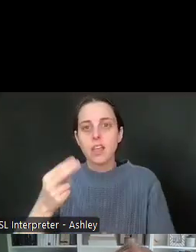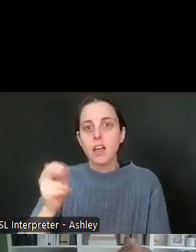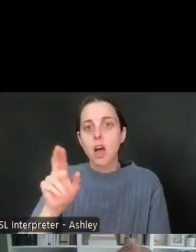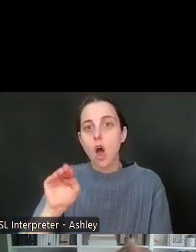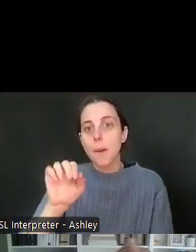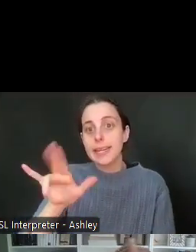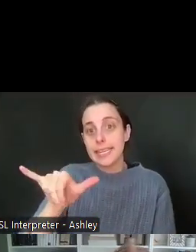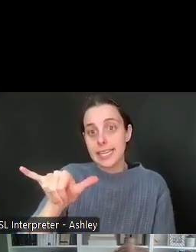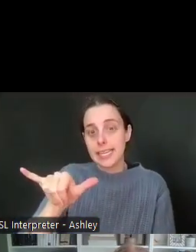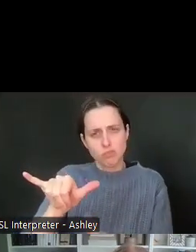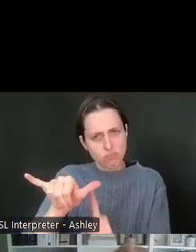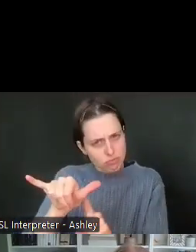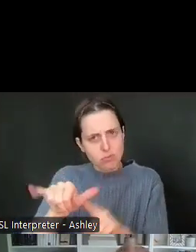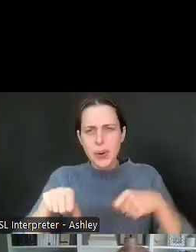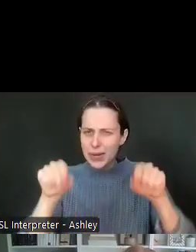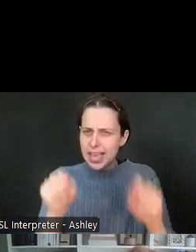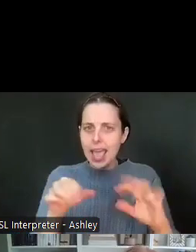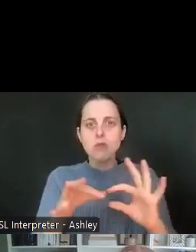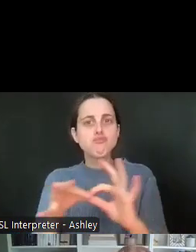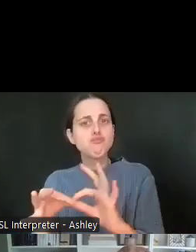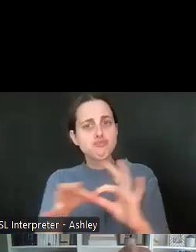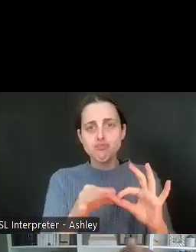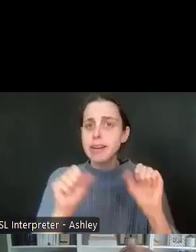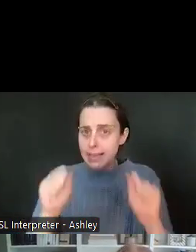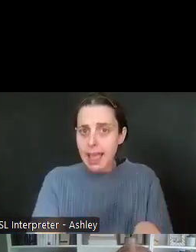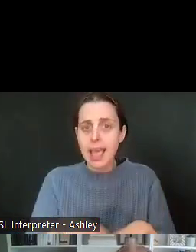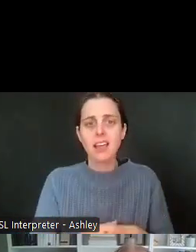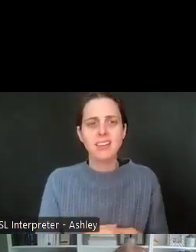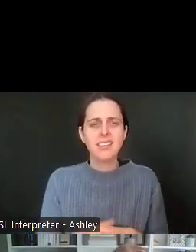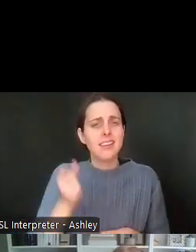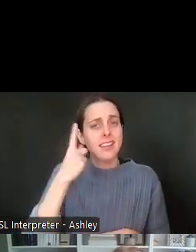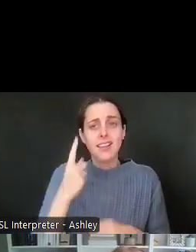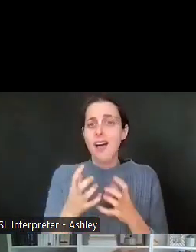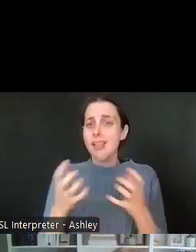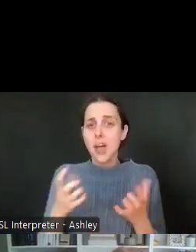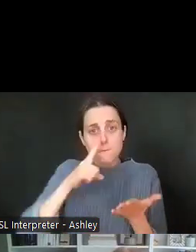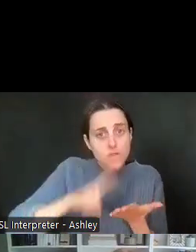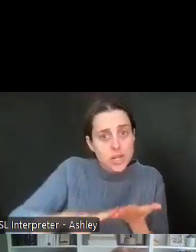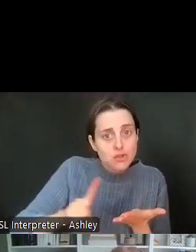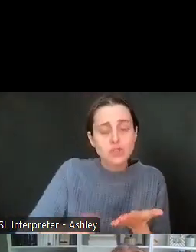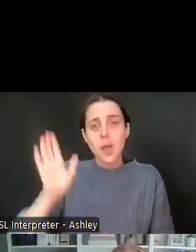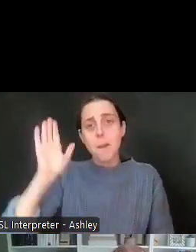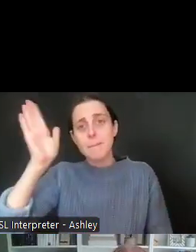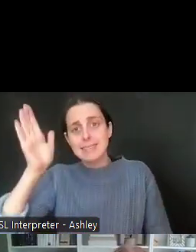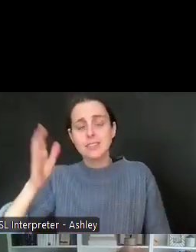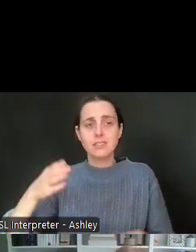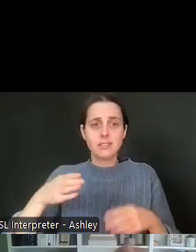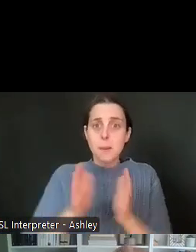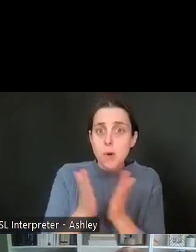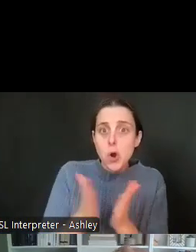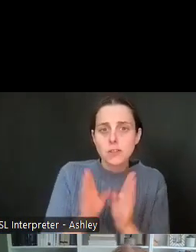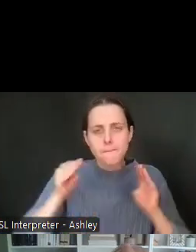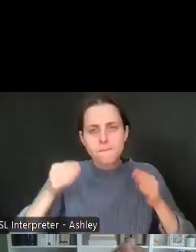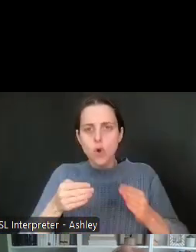we're not just going to focus on ourselves. Lots of books, lots of presentations talk about what can I do to achieve